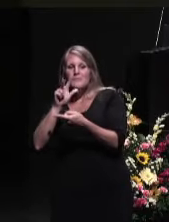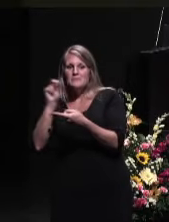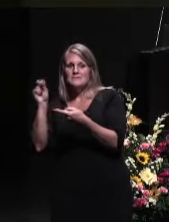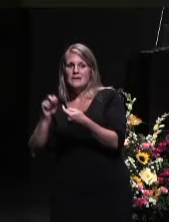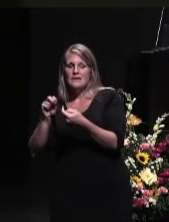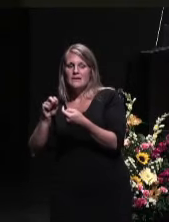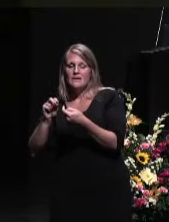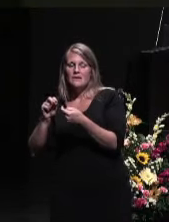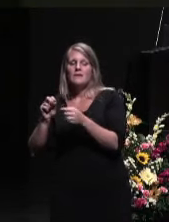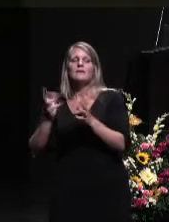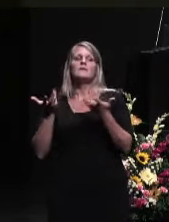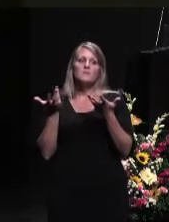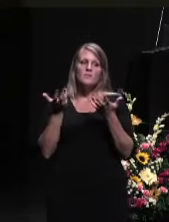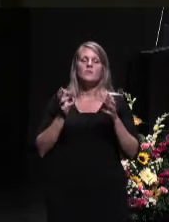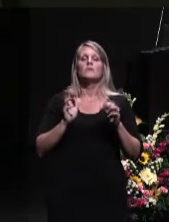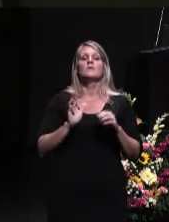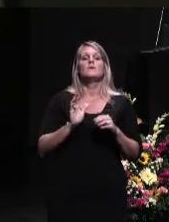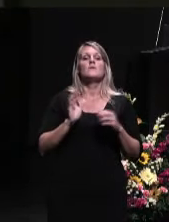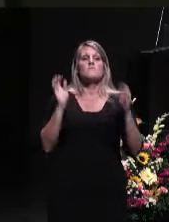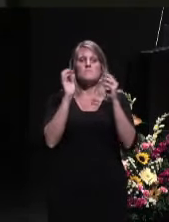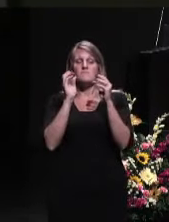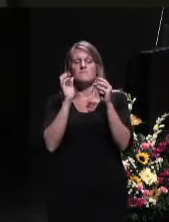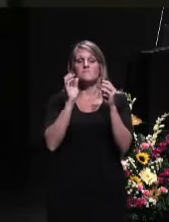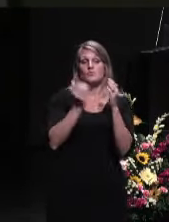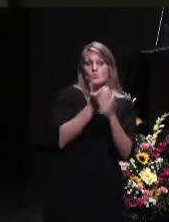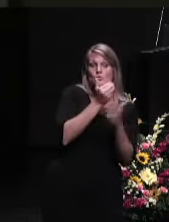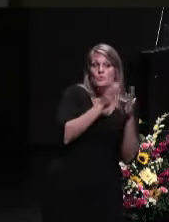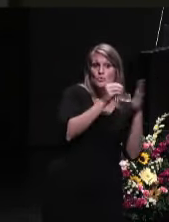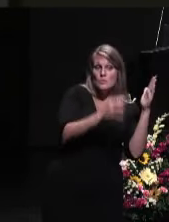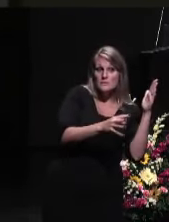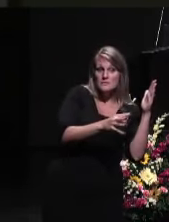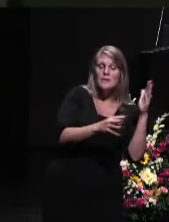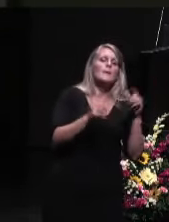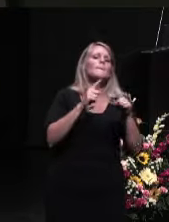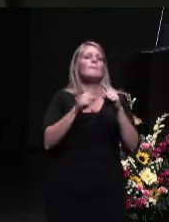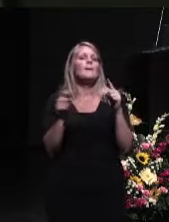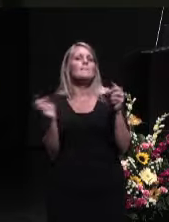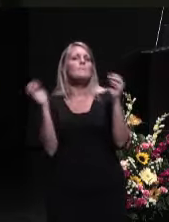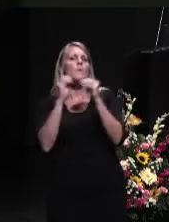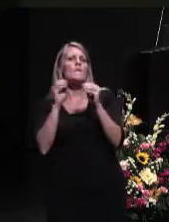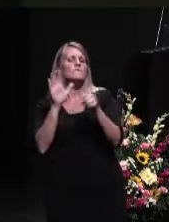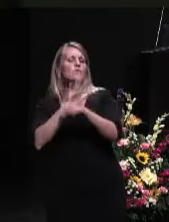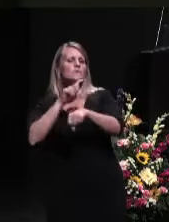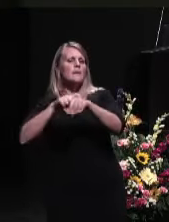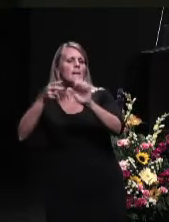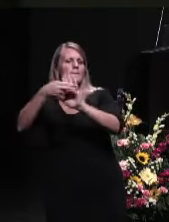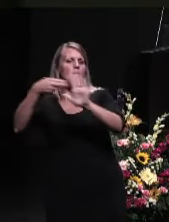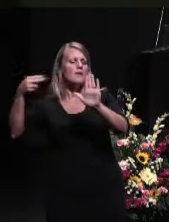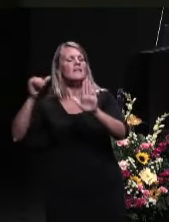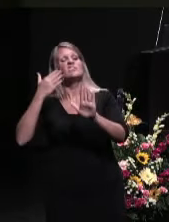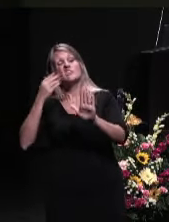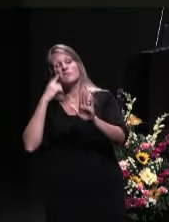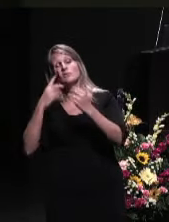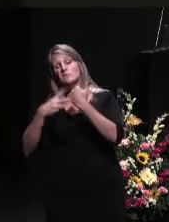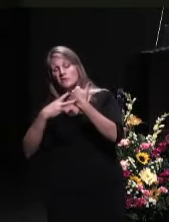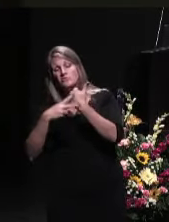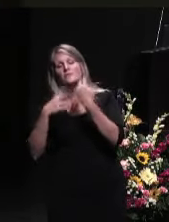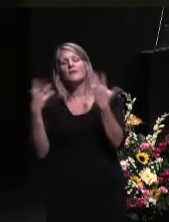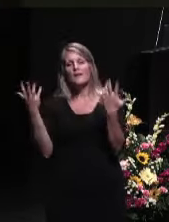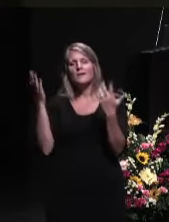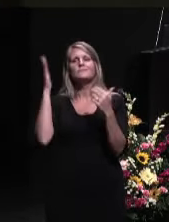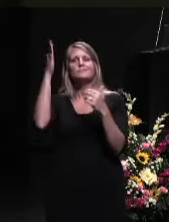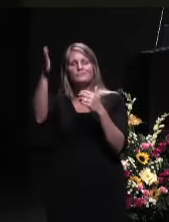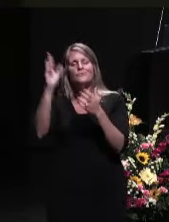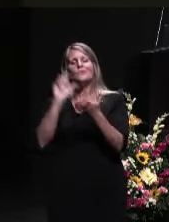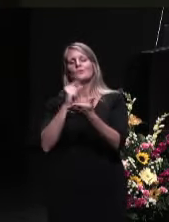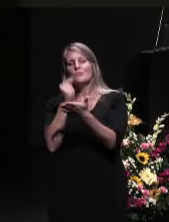there's fewer students, but they're taking more credits, they're approaching more of a full-time status, which is a great thing for retention and ultimately graduation.